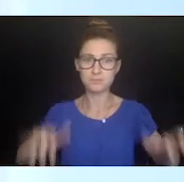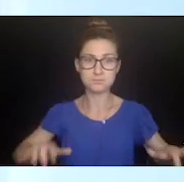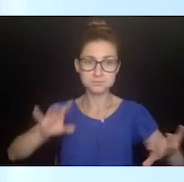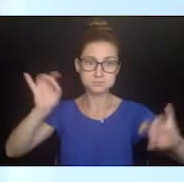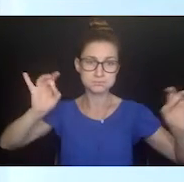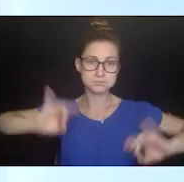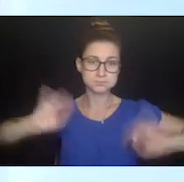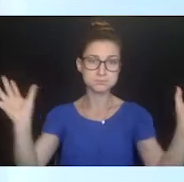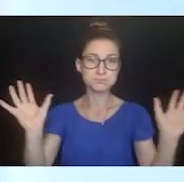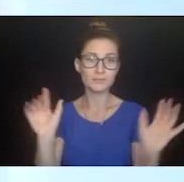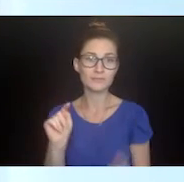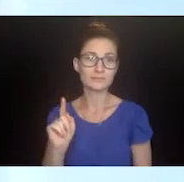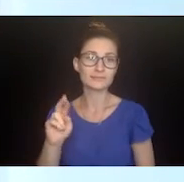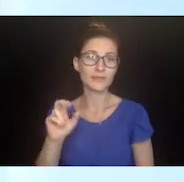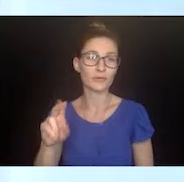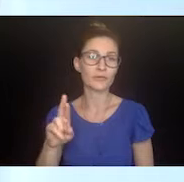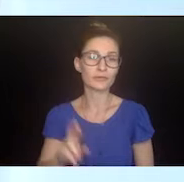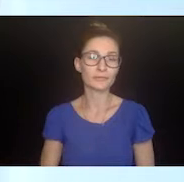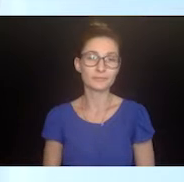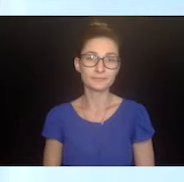Terror.